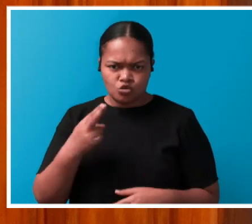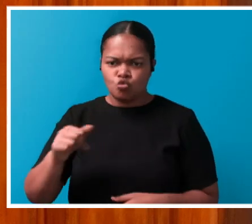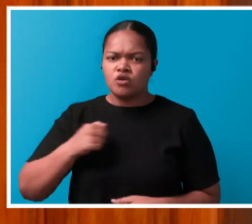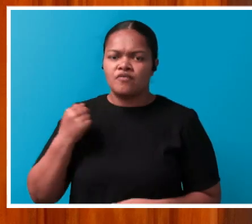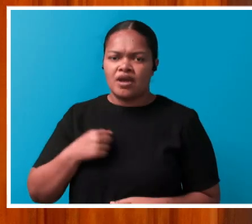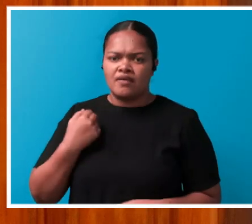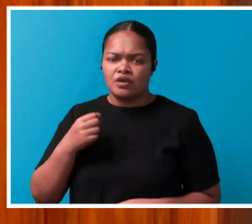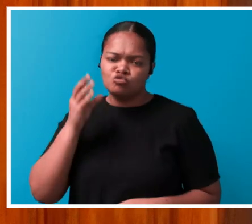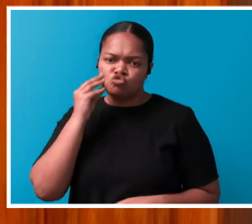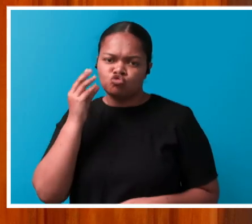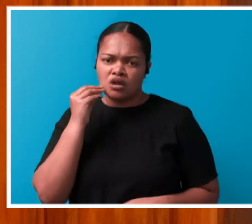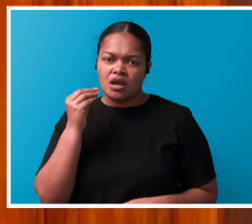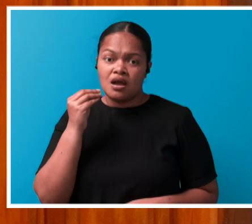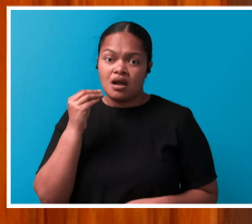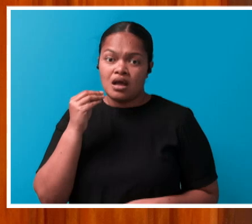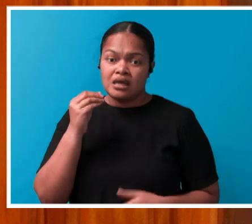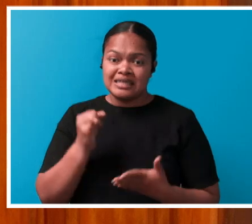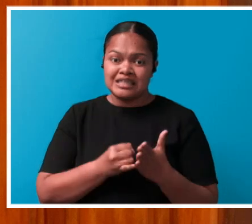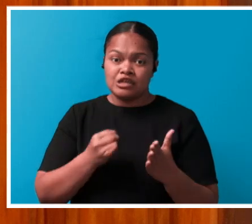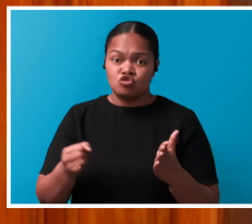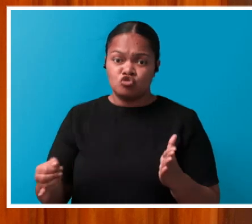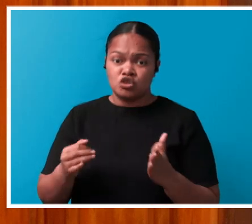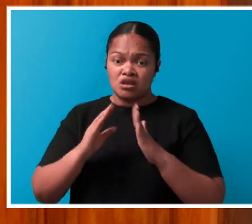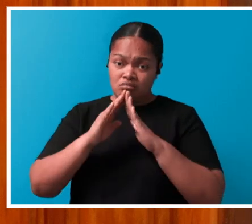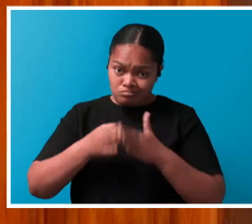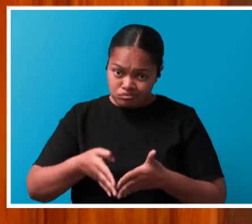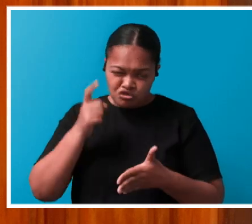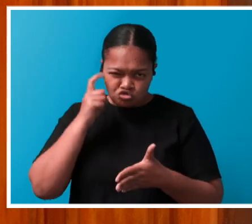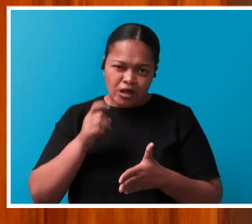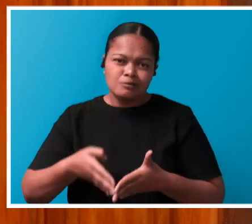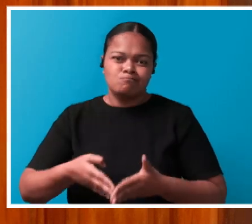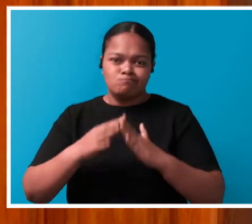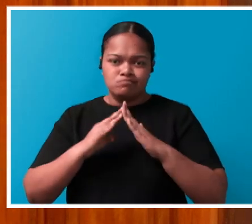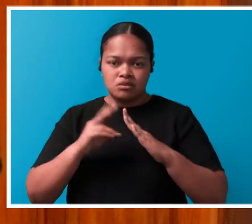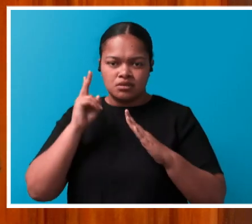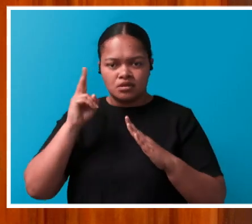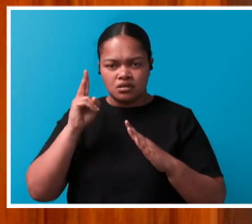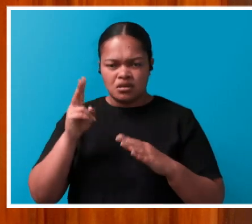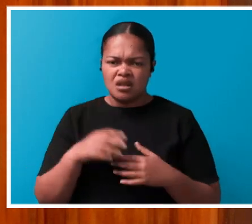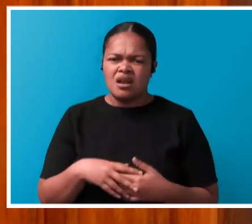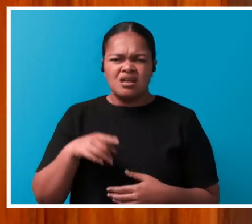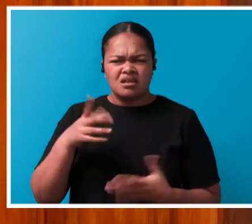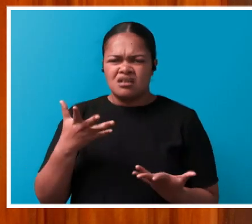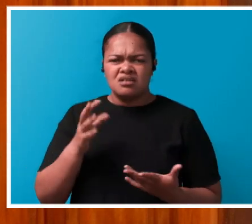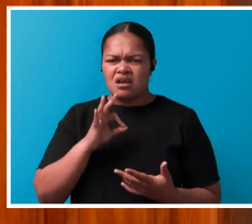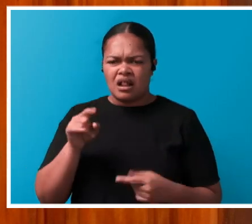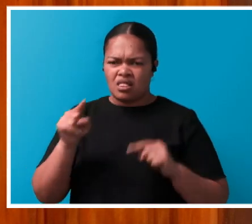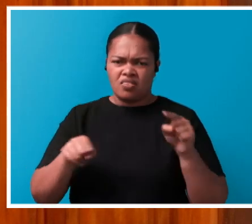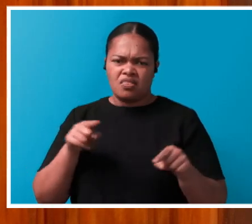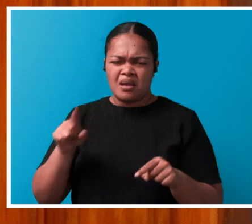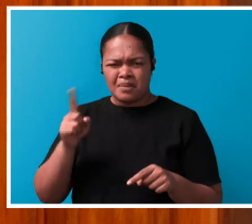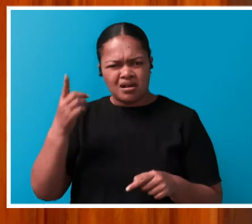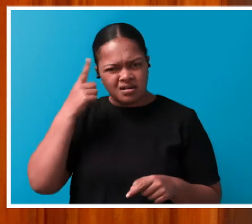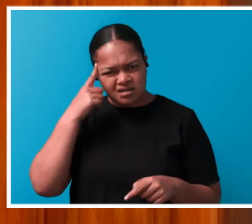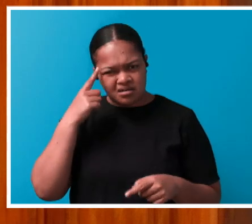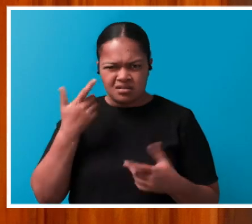industry. This is not rocket science, Mr. Speaker, sir. It's plain common sense. We cannot take the path that was